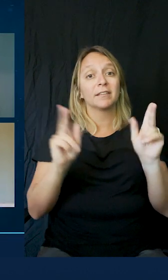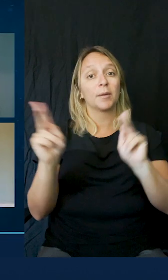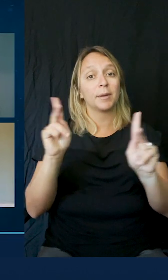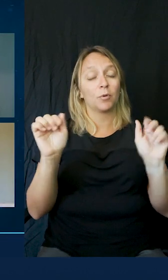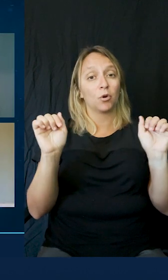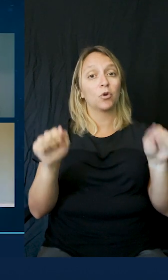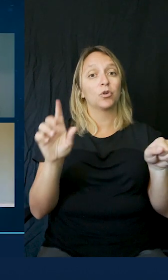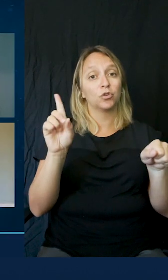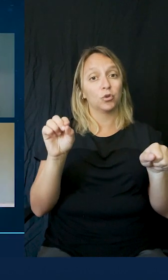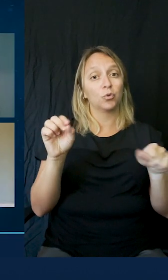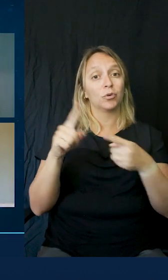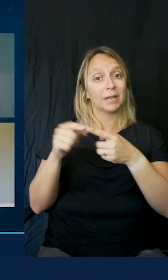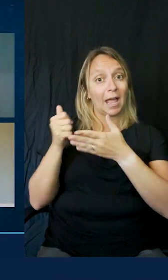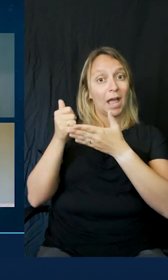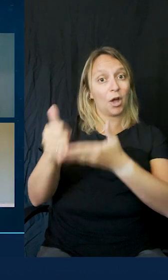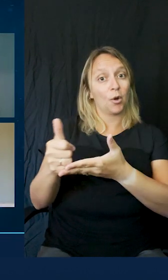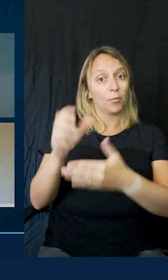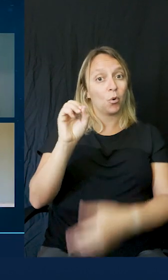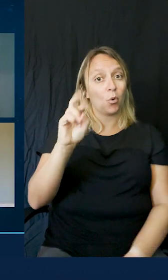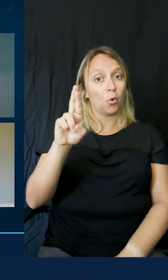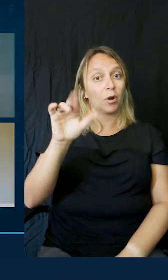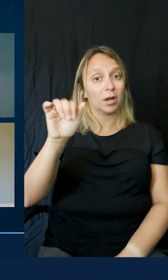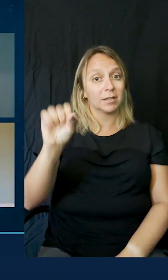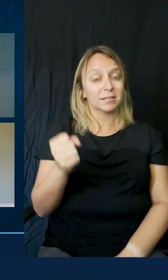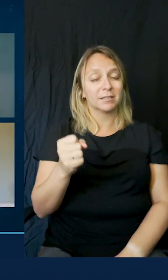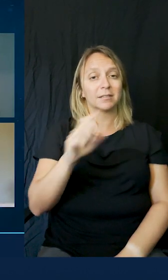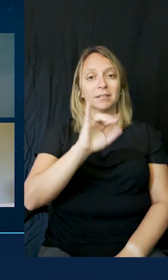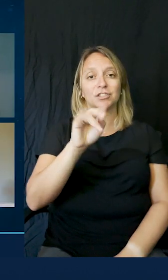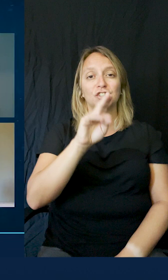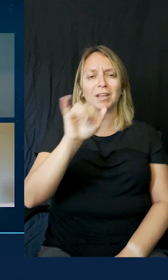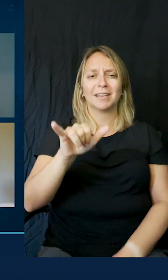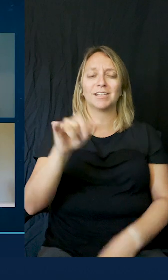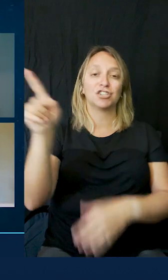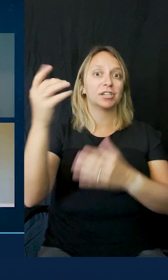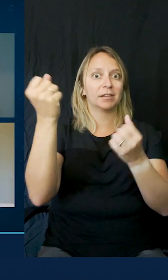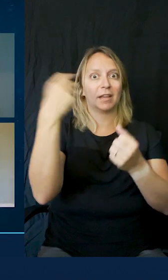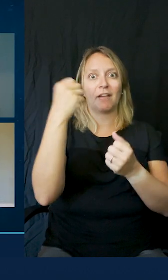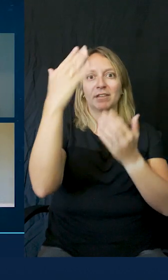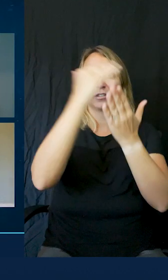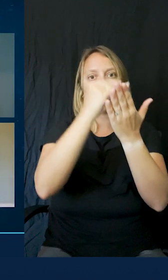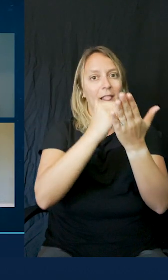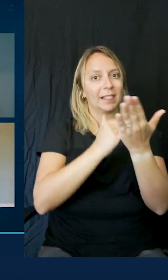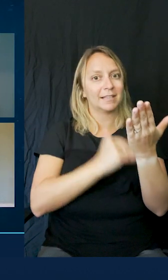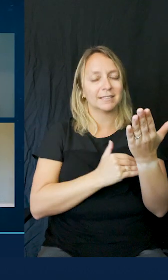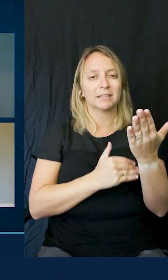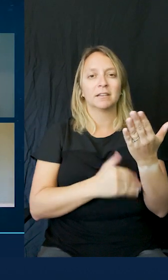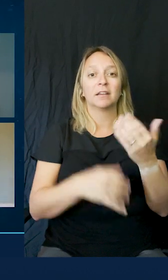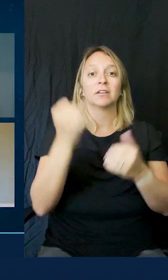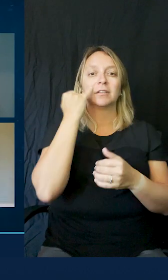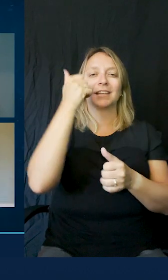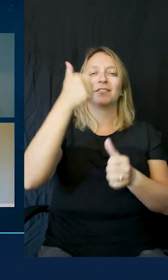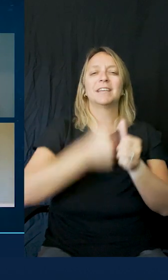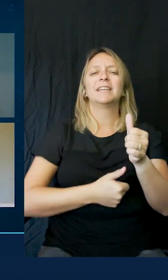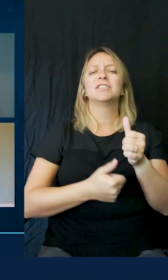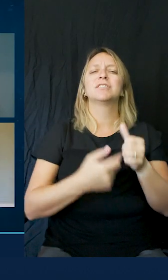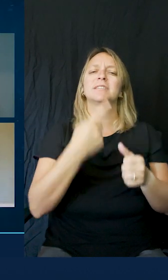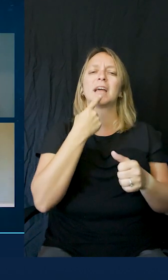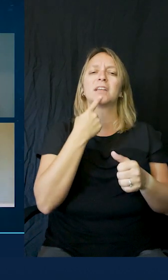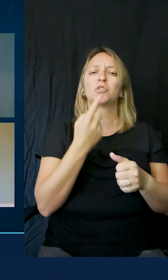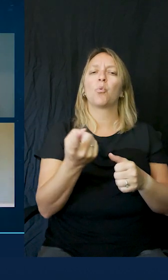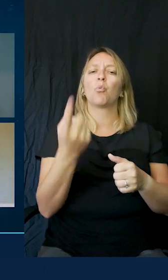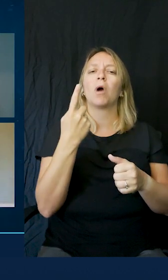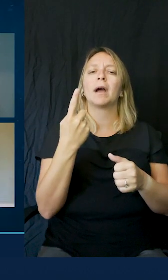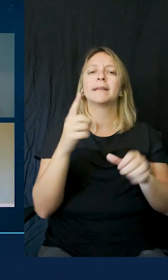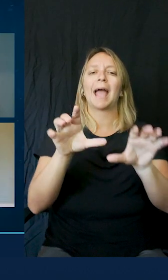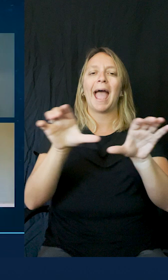to help orcas. Jenny gave us a whole list of things. If each of you were going to give us one